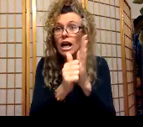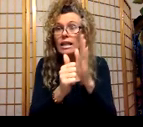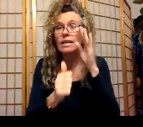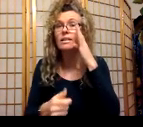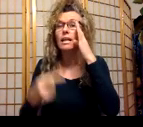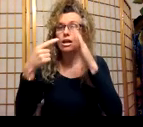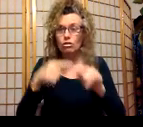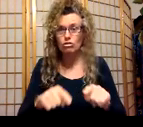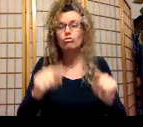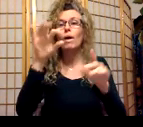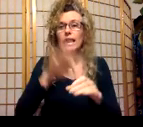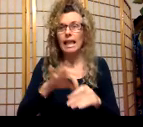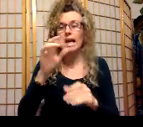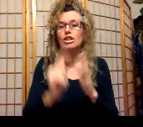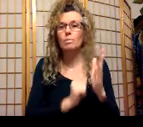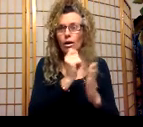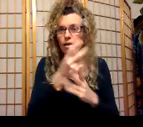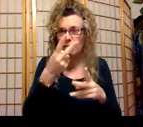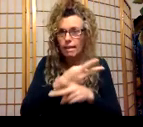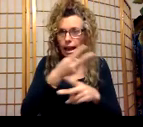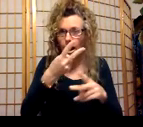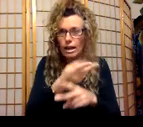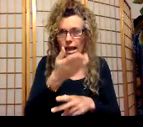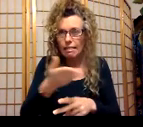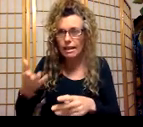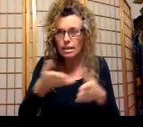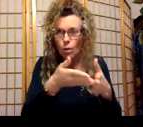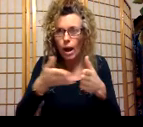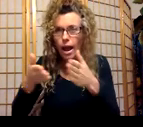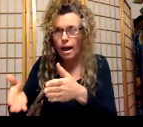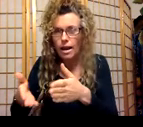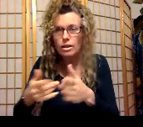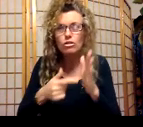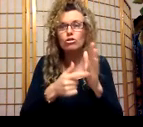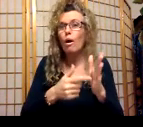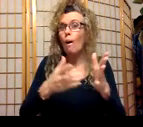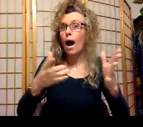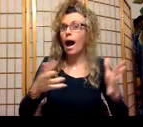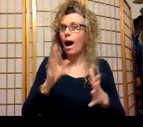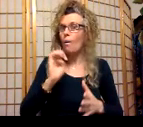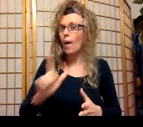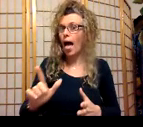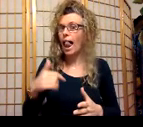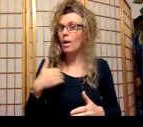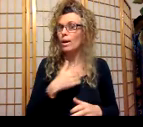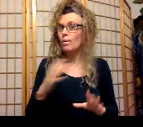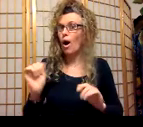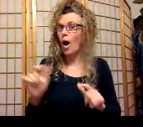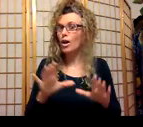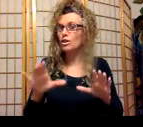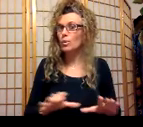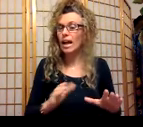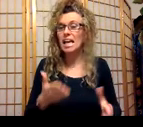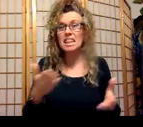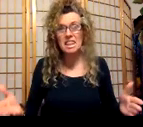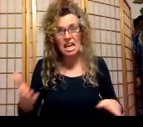During the election period, they calculated things in such a way to show how extremely well we were all doing. Things are